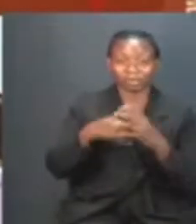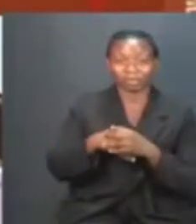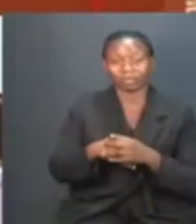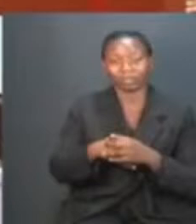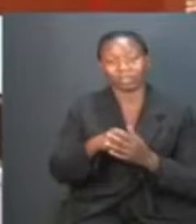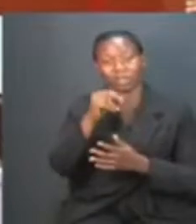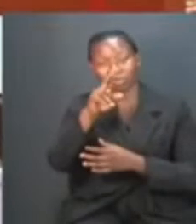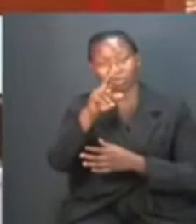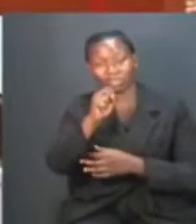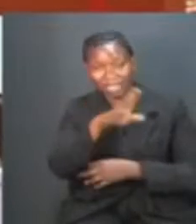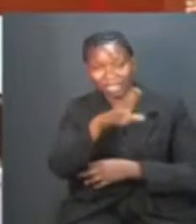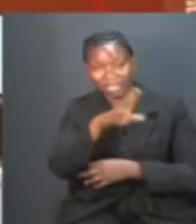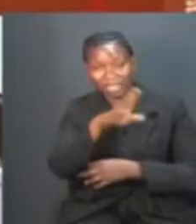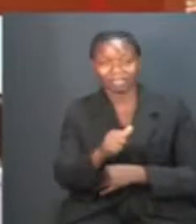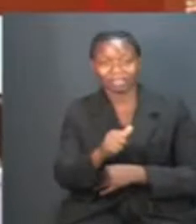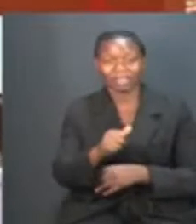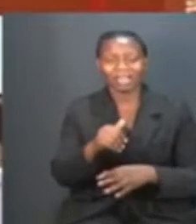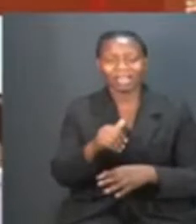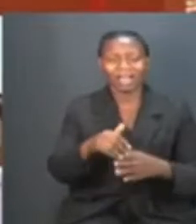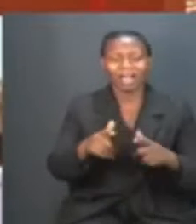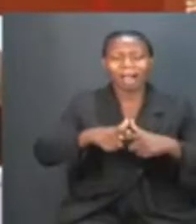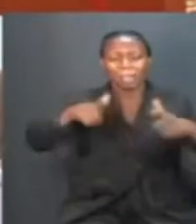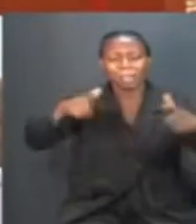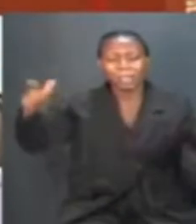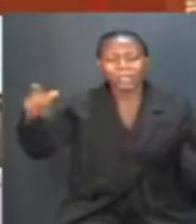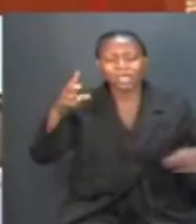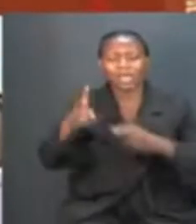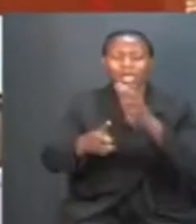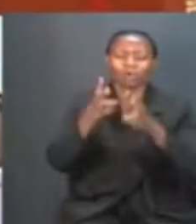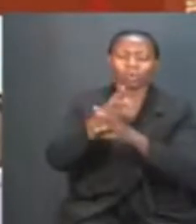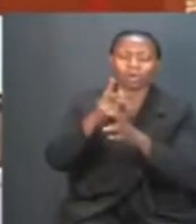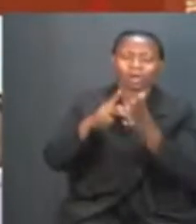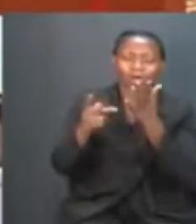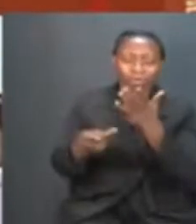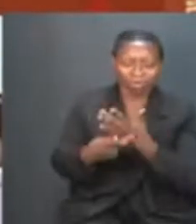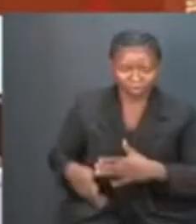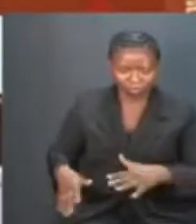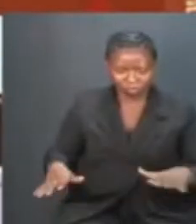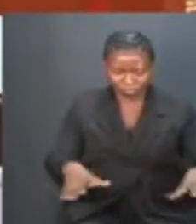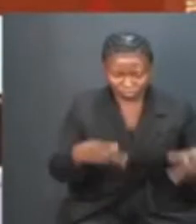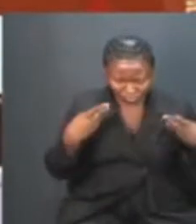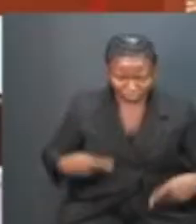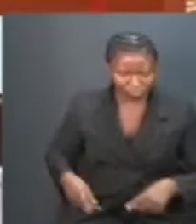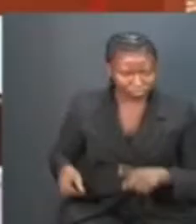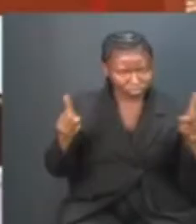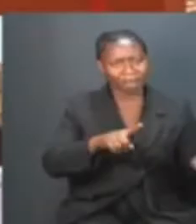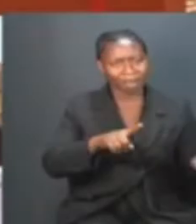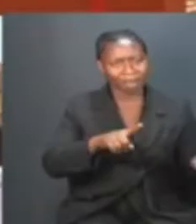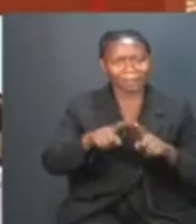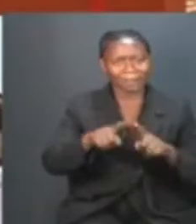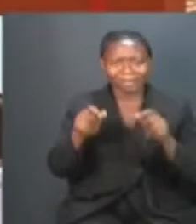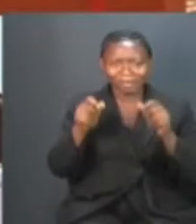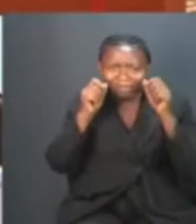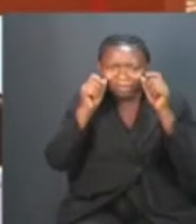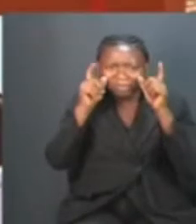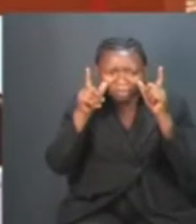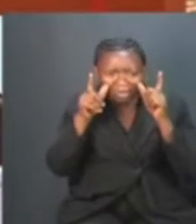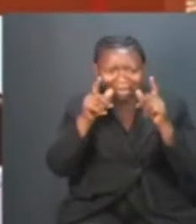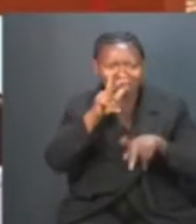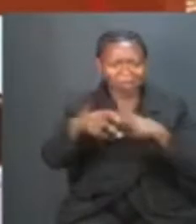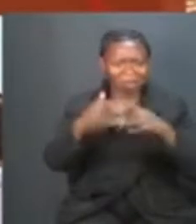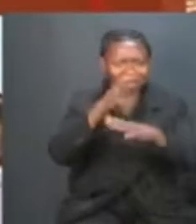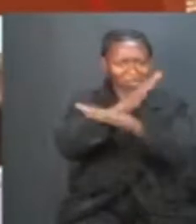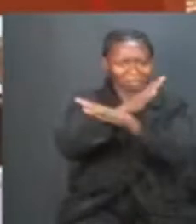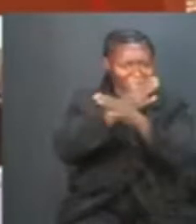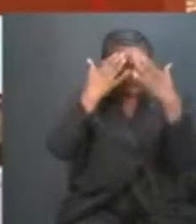Nations, and even at the biggest world stage, the smoke was featured. Unfortunately, it was surprising to him that the people of Zambia